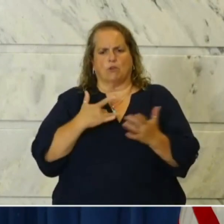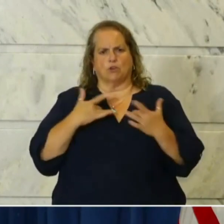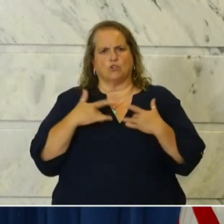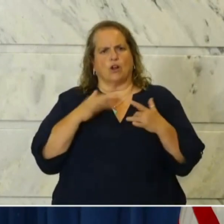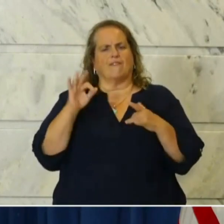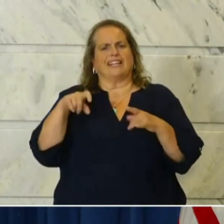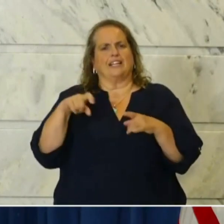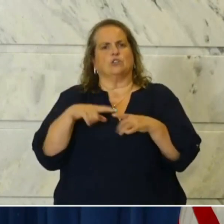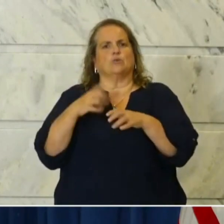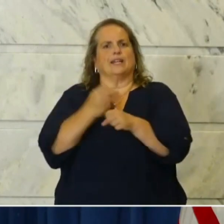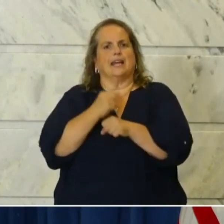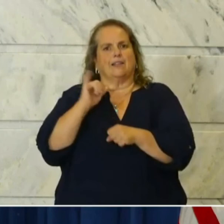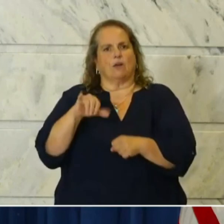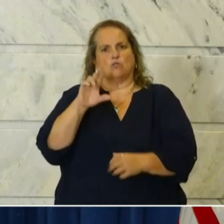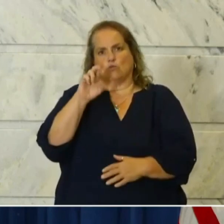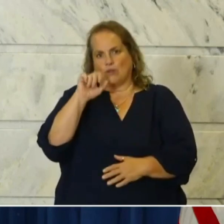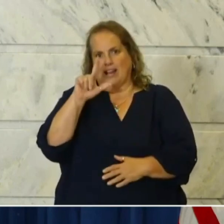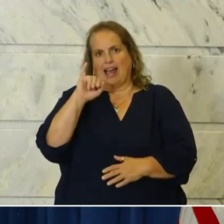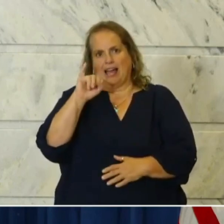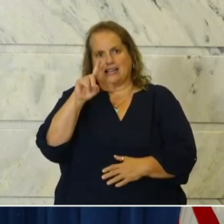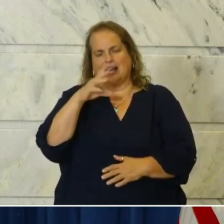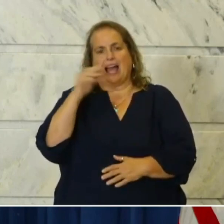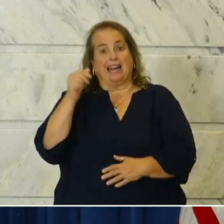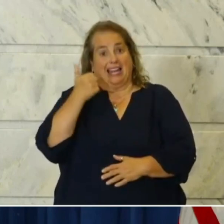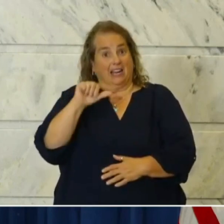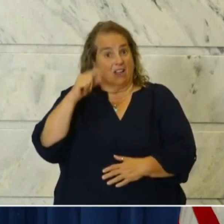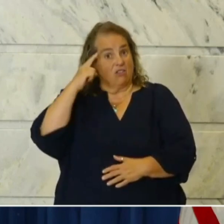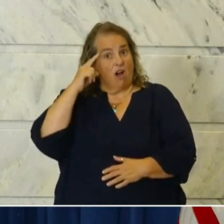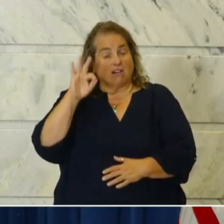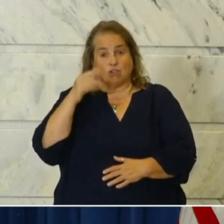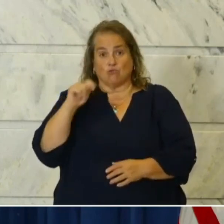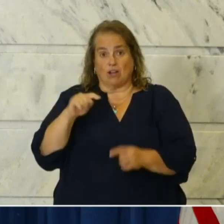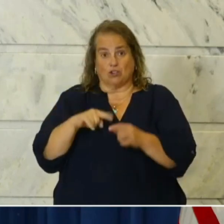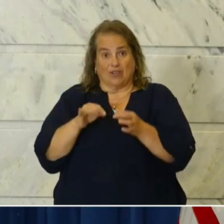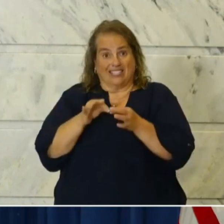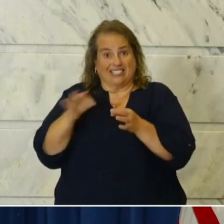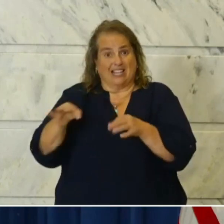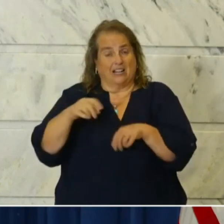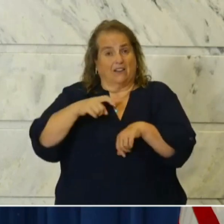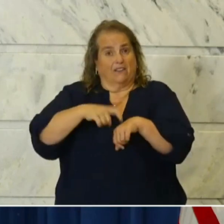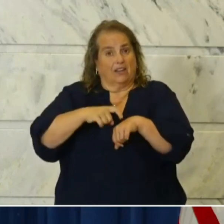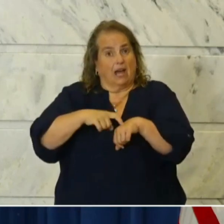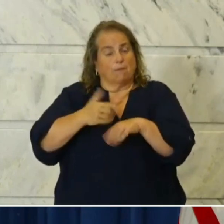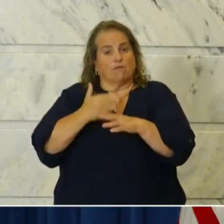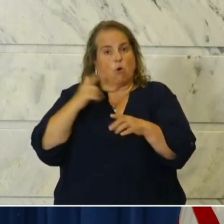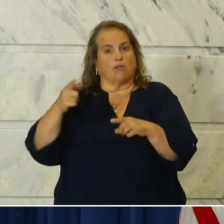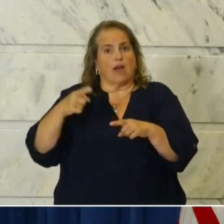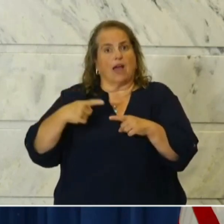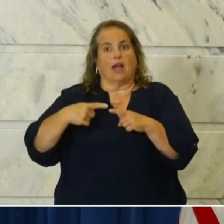Right. And is there any thought about extending the time window for expired